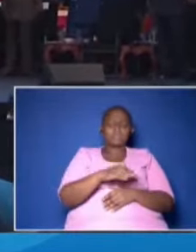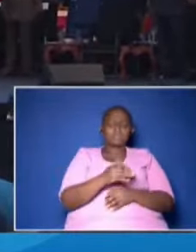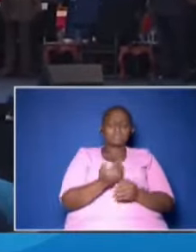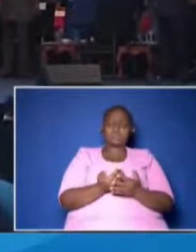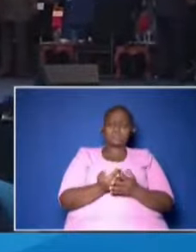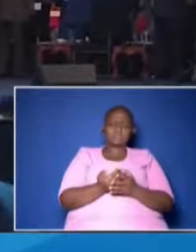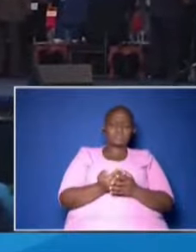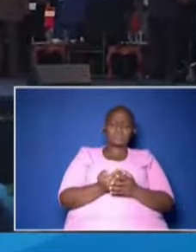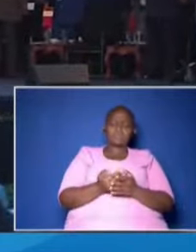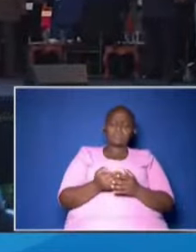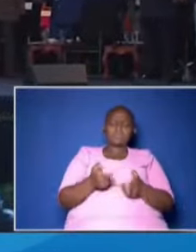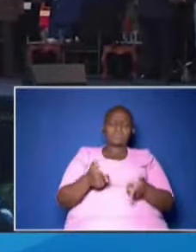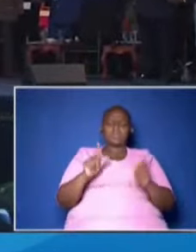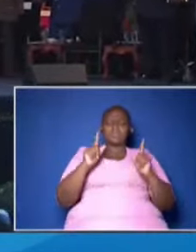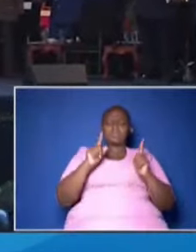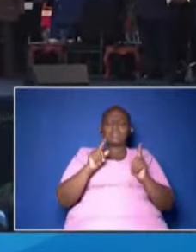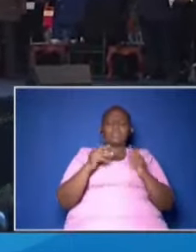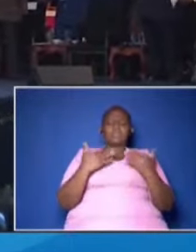healing